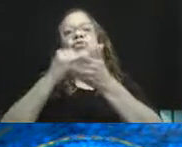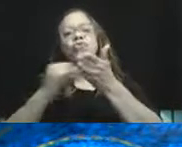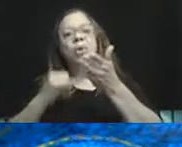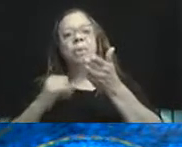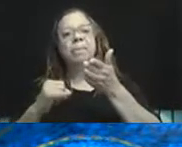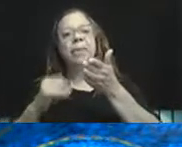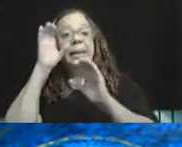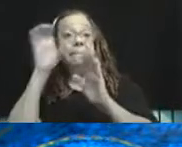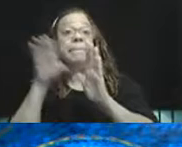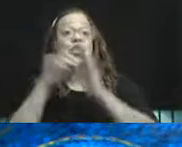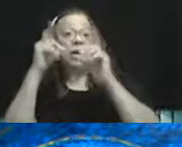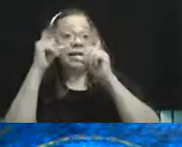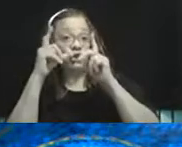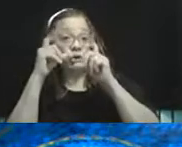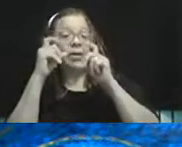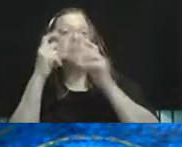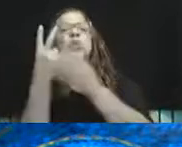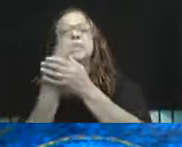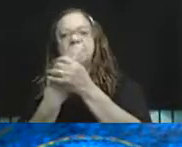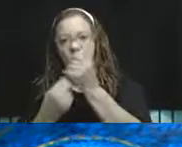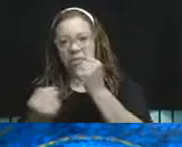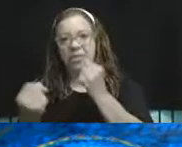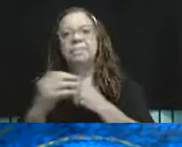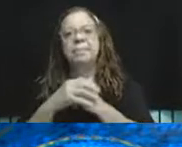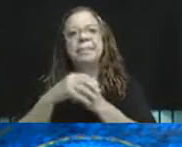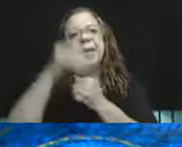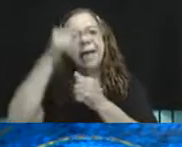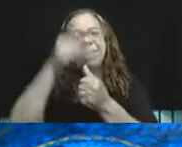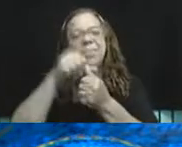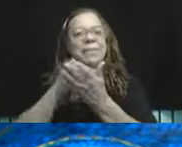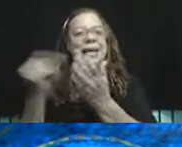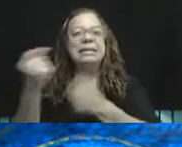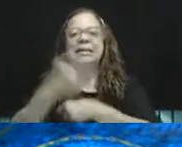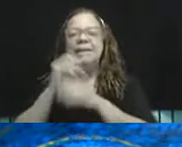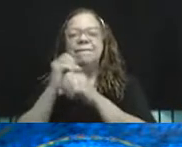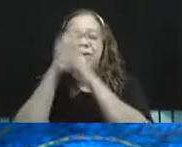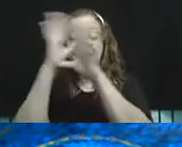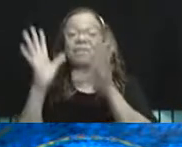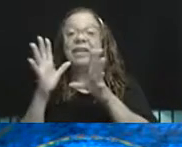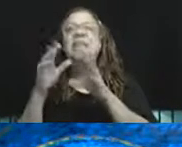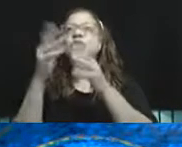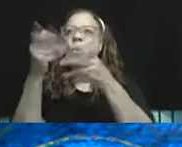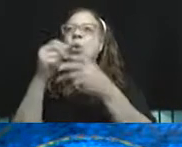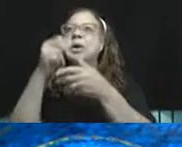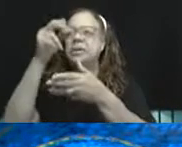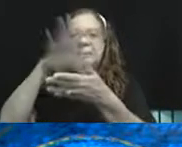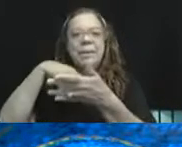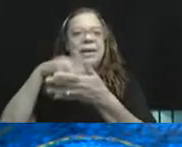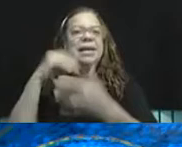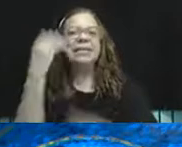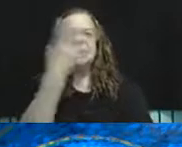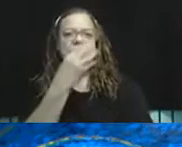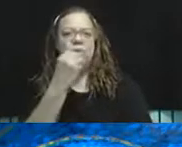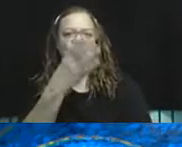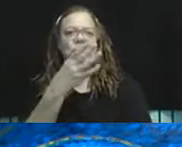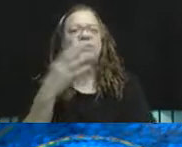a photograph I took. So it was kind of like, I remember that day very vividly, so I wanted to paint it. It's a beautiful fall day. Is that